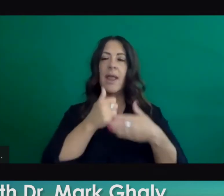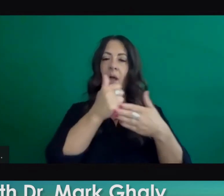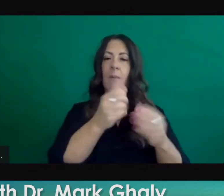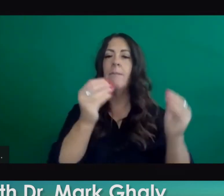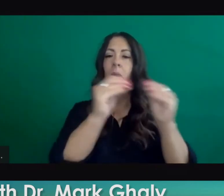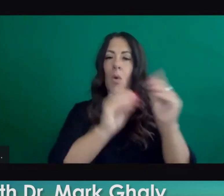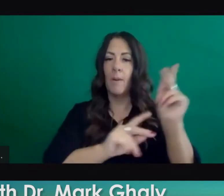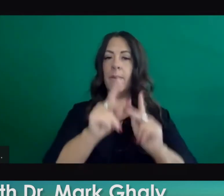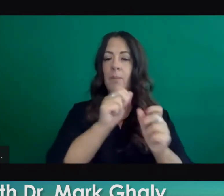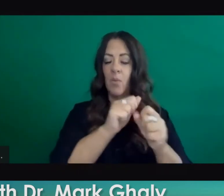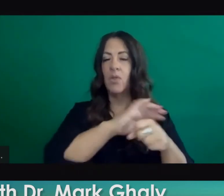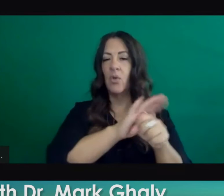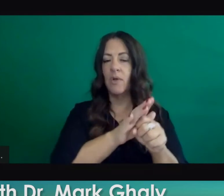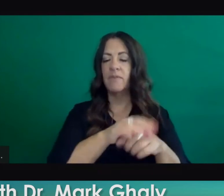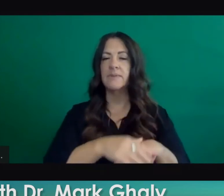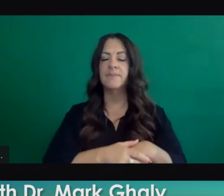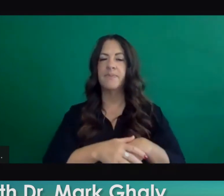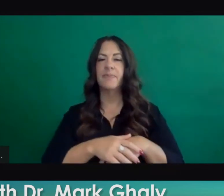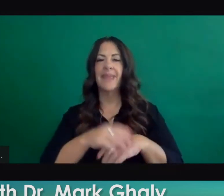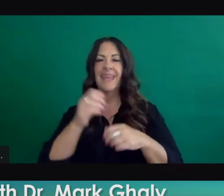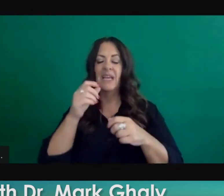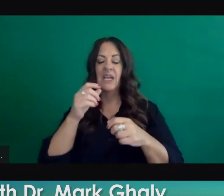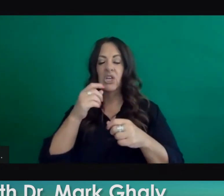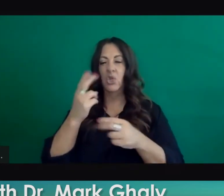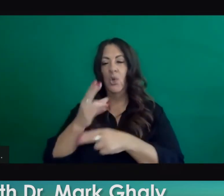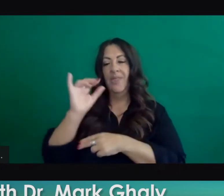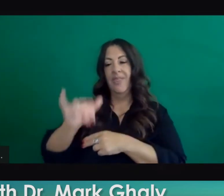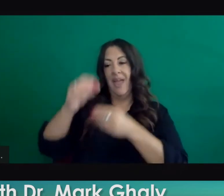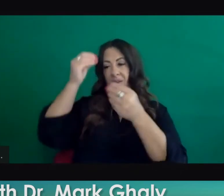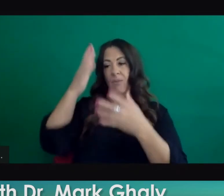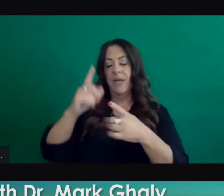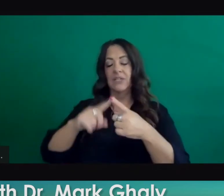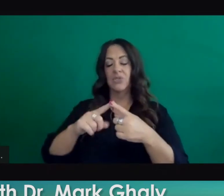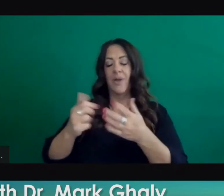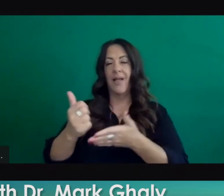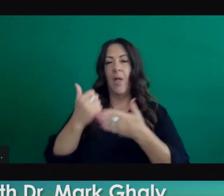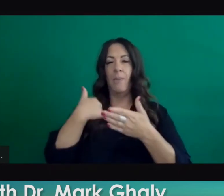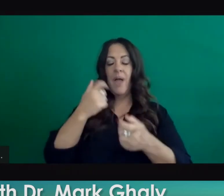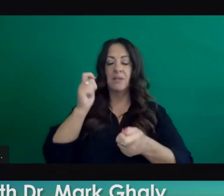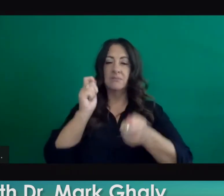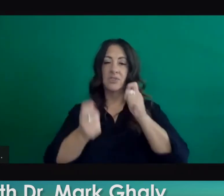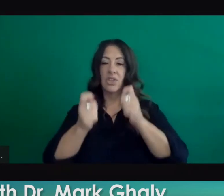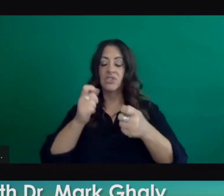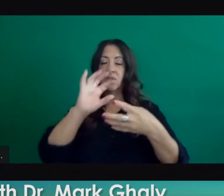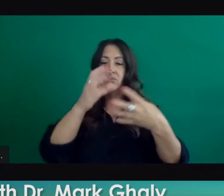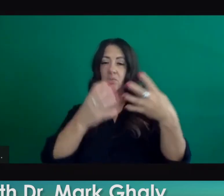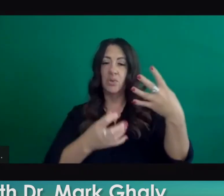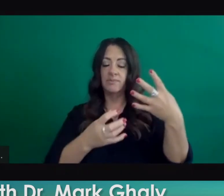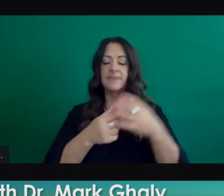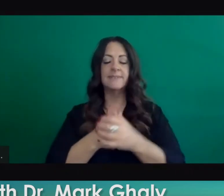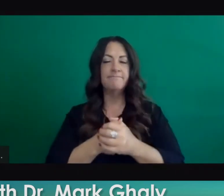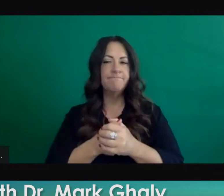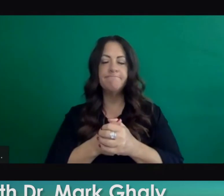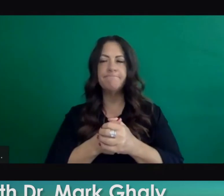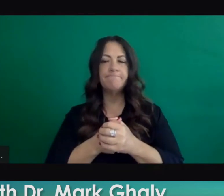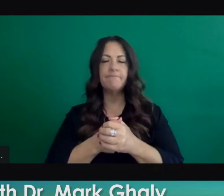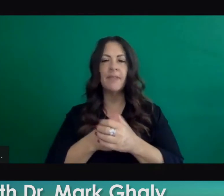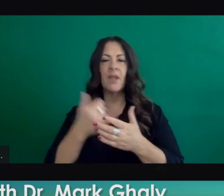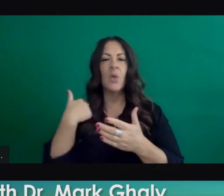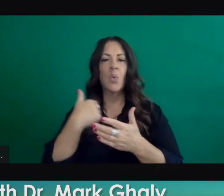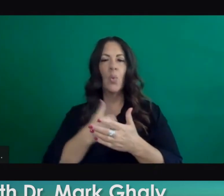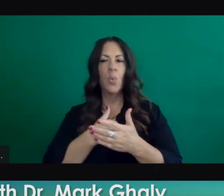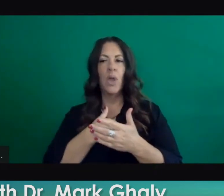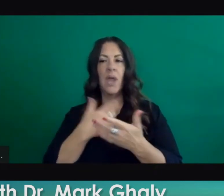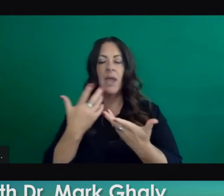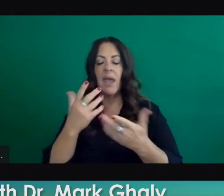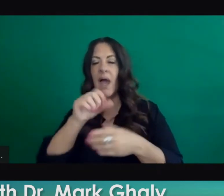In terms of adjusting our tiers, like everything, as we improve our treatments with things like steroids,